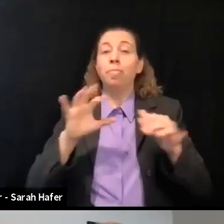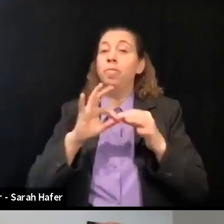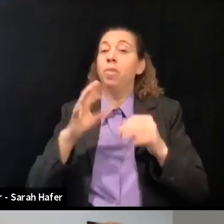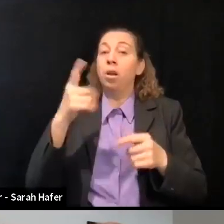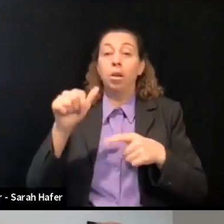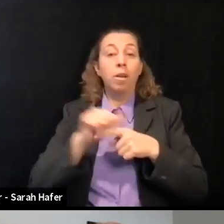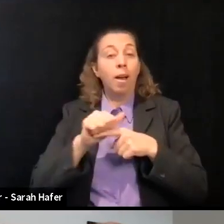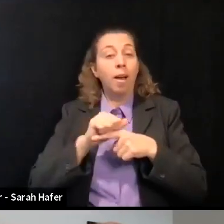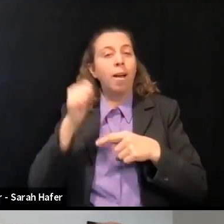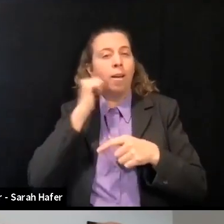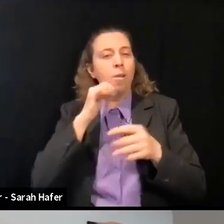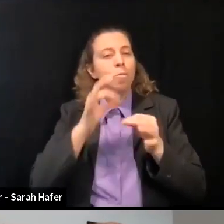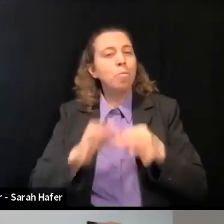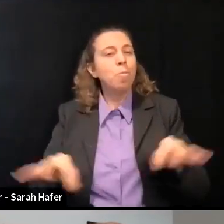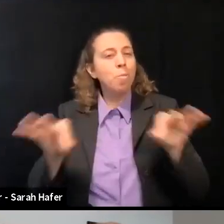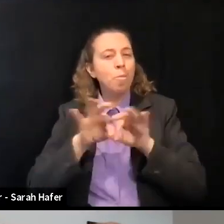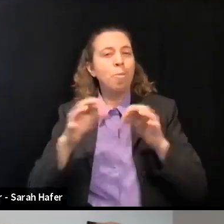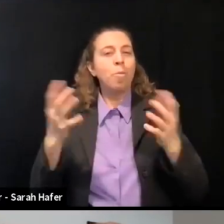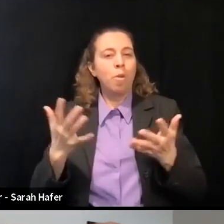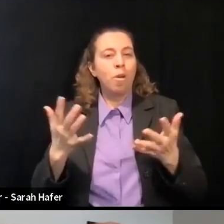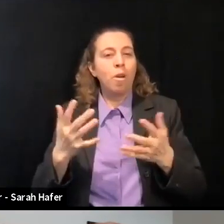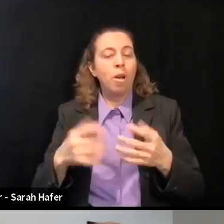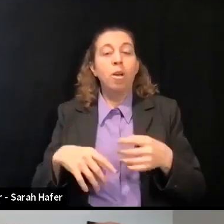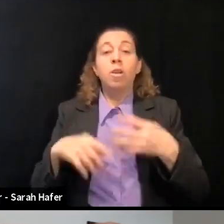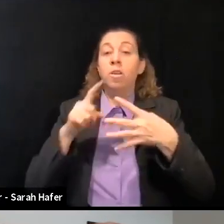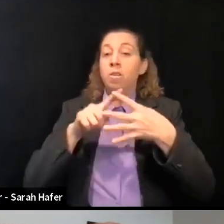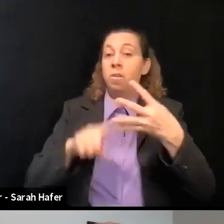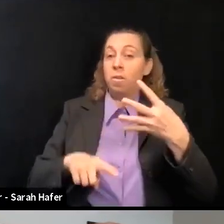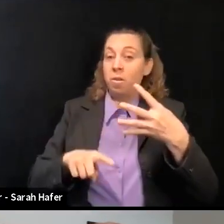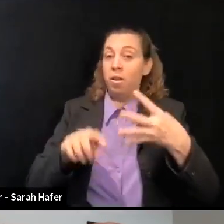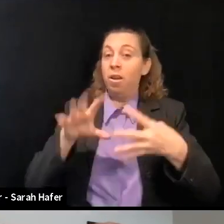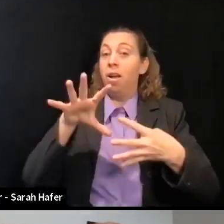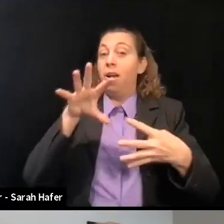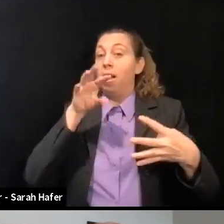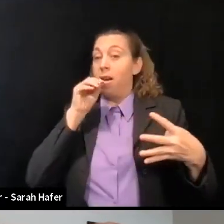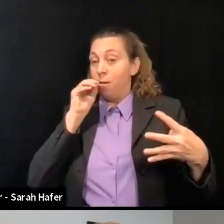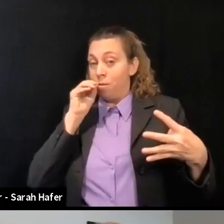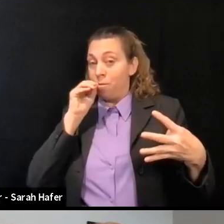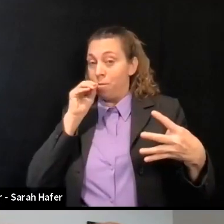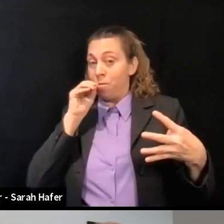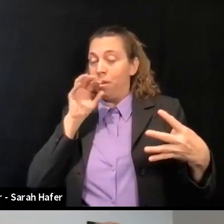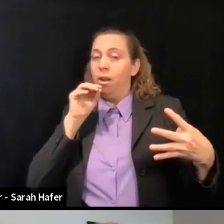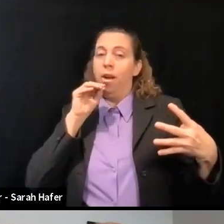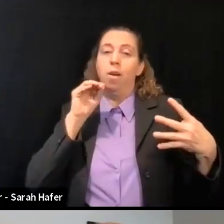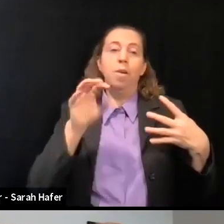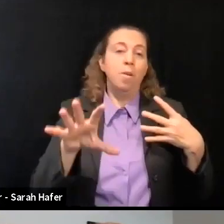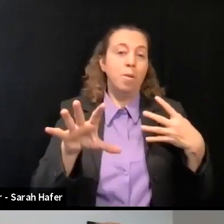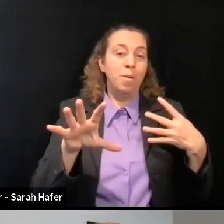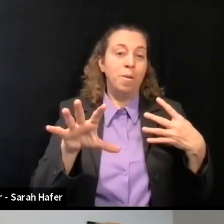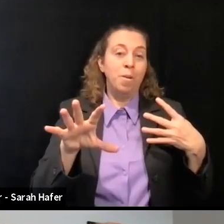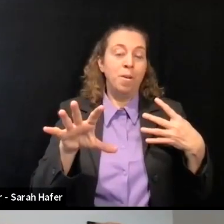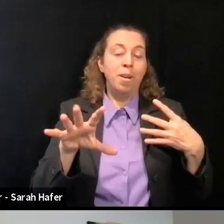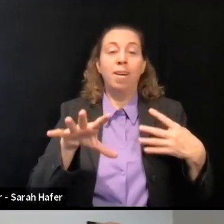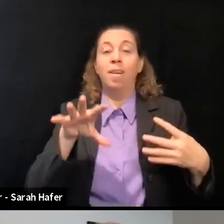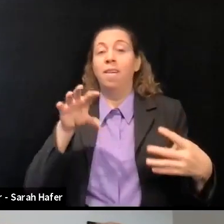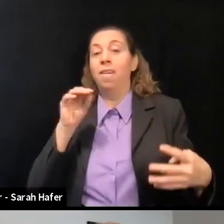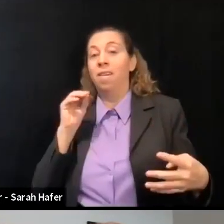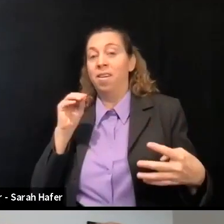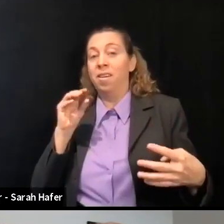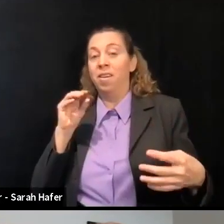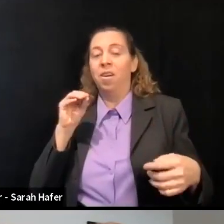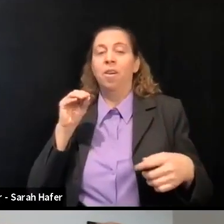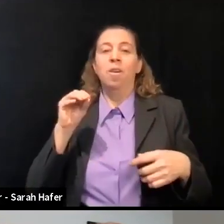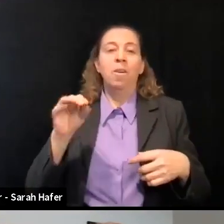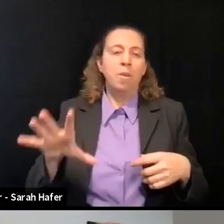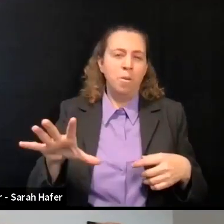four in-breaths, four inhalations and four exhalations, a strong and inhalations and very